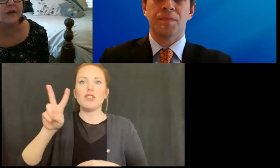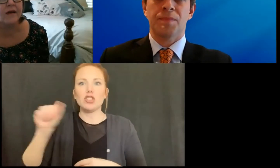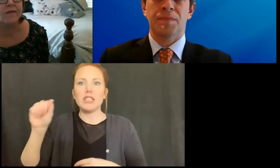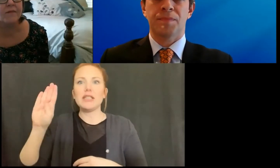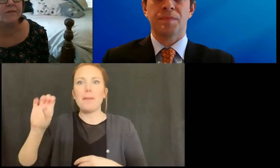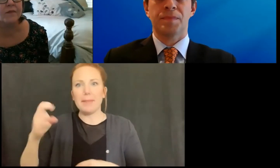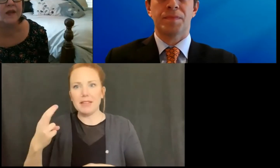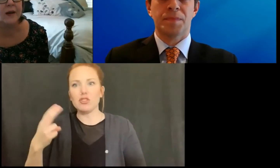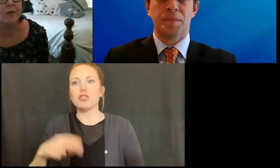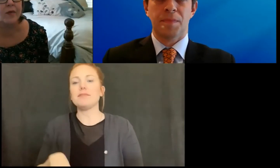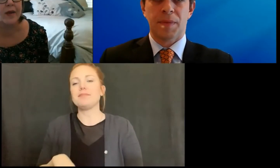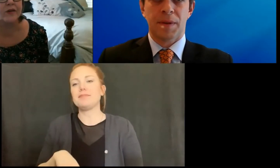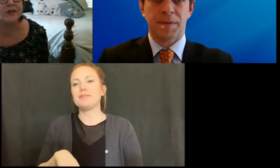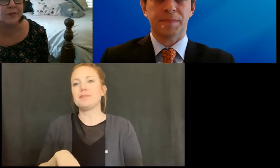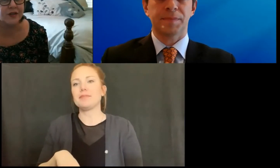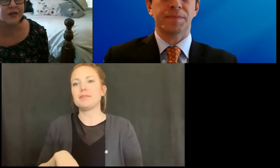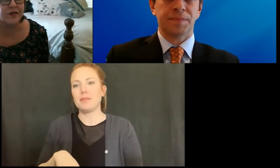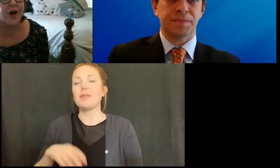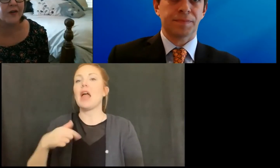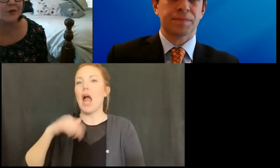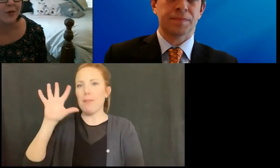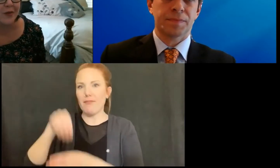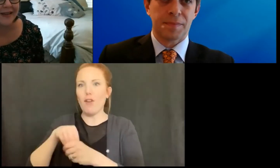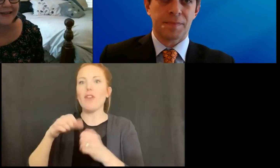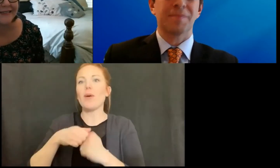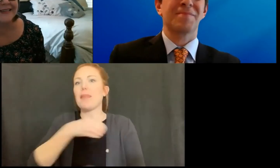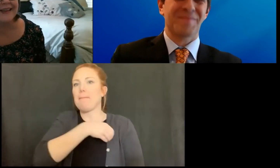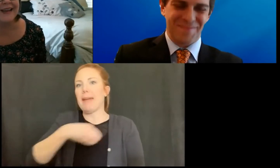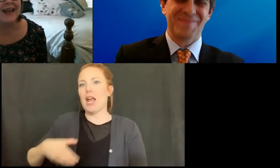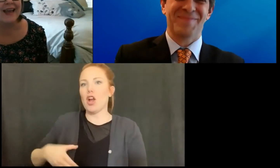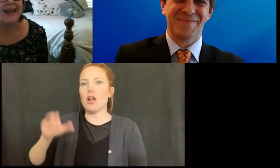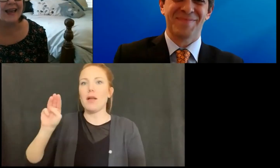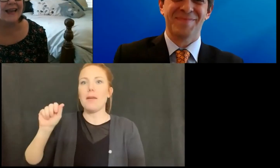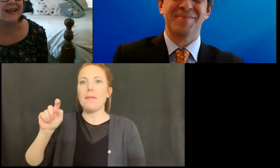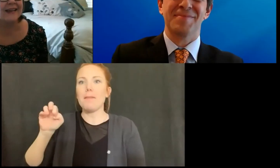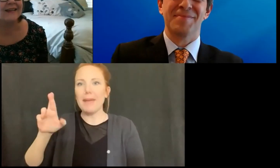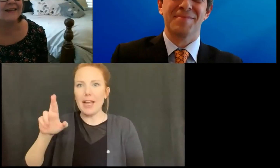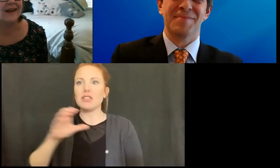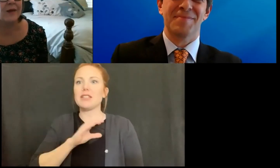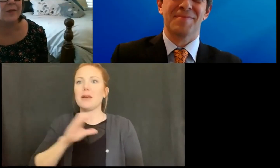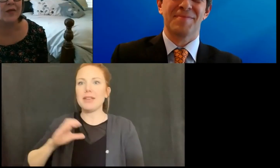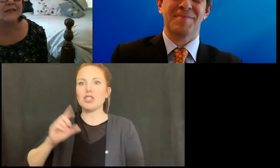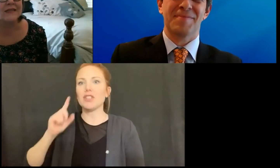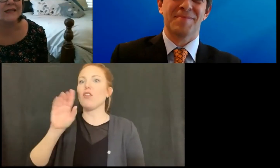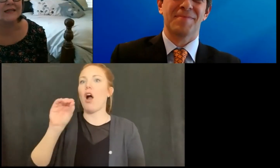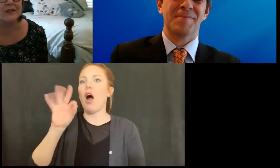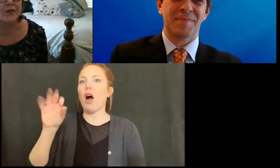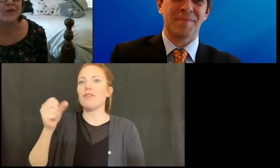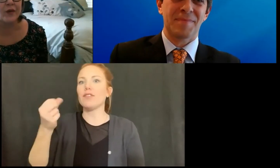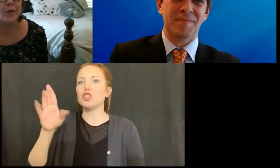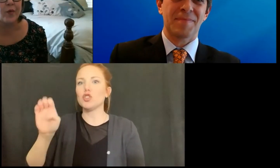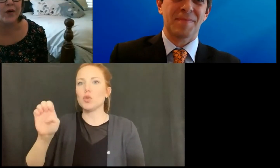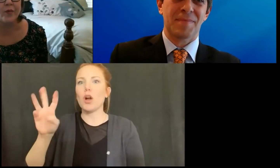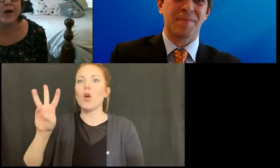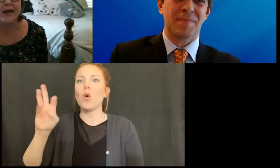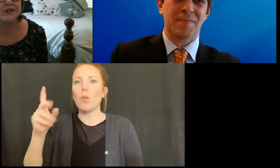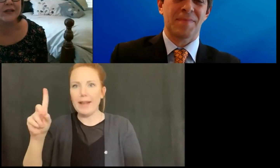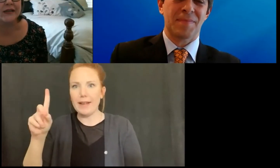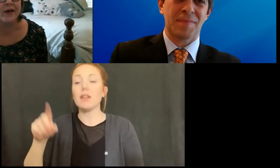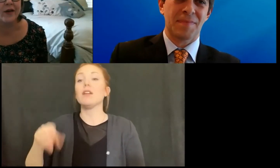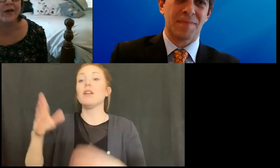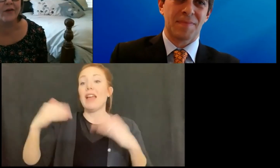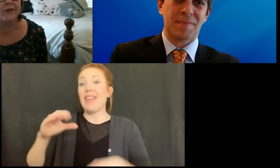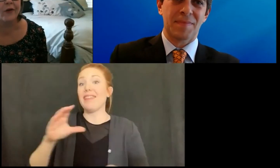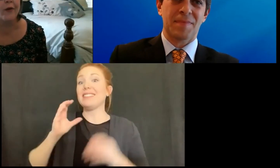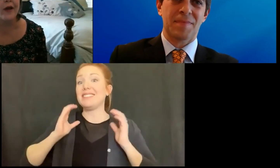And then I'm on the Mayor's Commission for Offshore Wind. And on the Citizens Review Board, we're